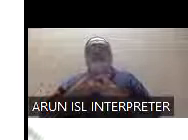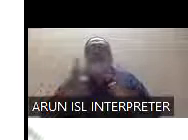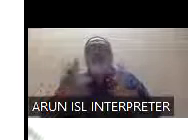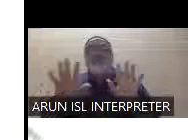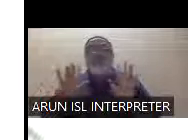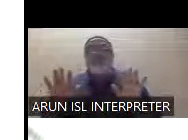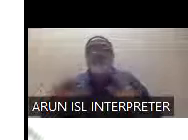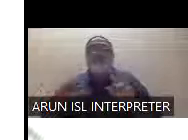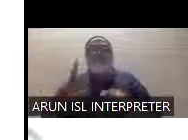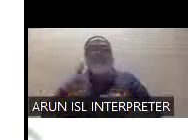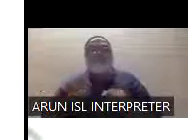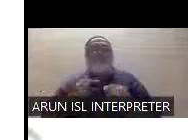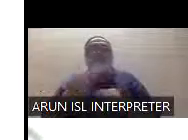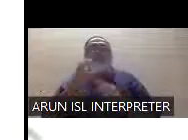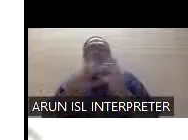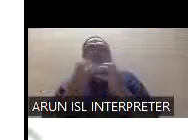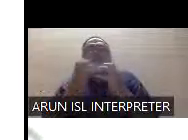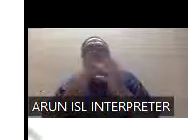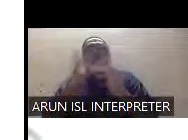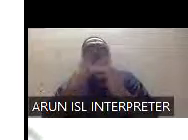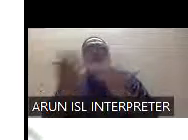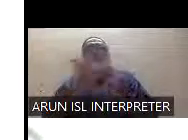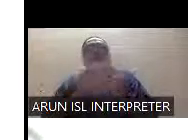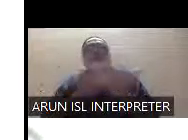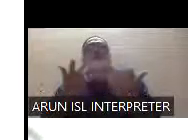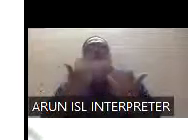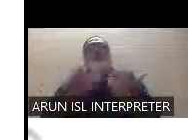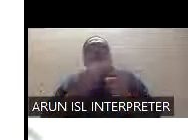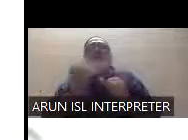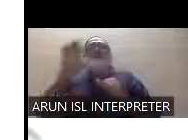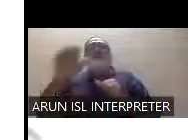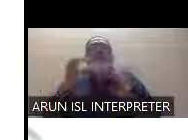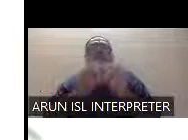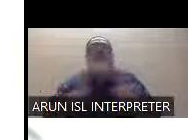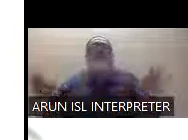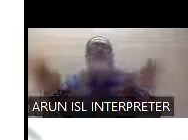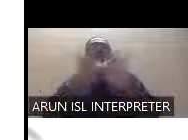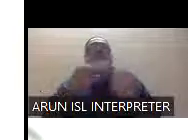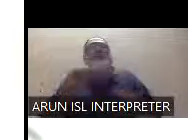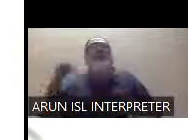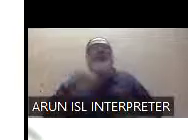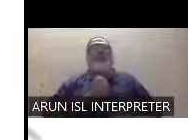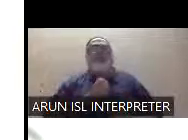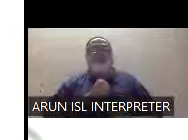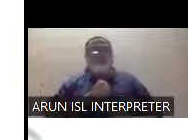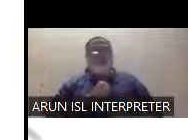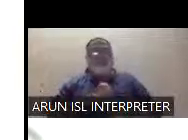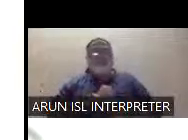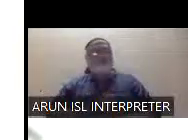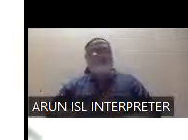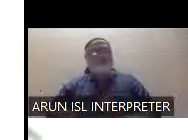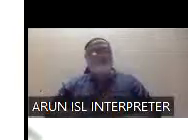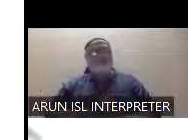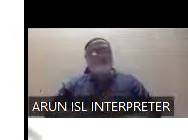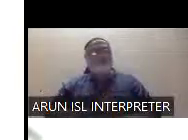just have a brief discussion on why accessibility is so important. If we just look at it